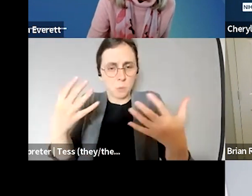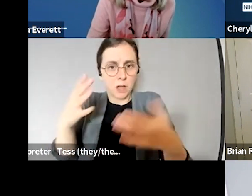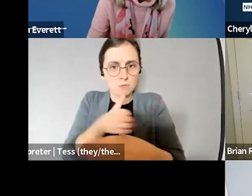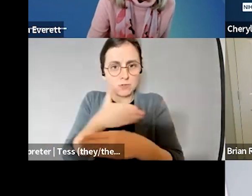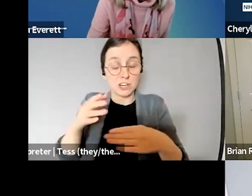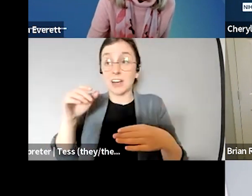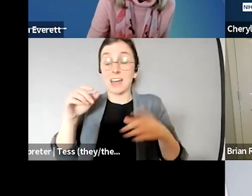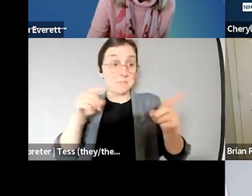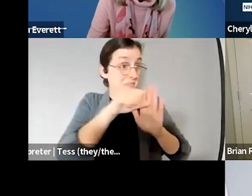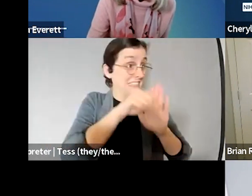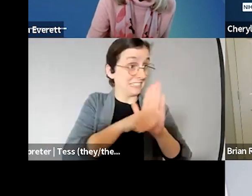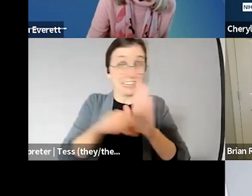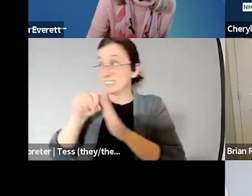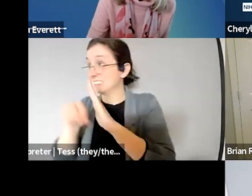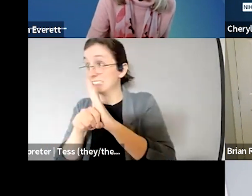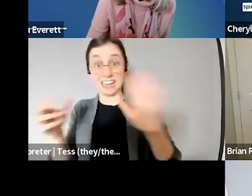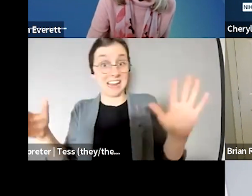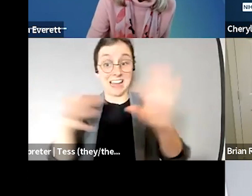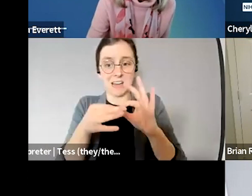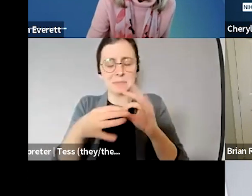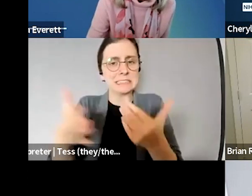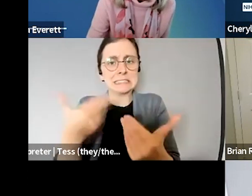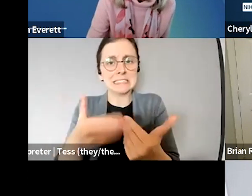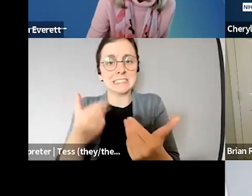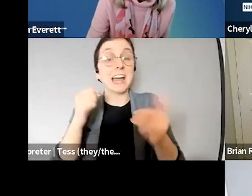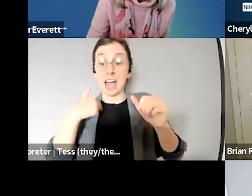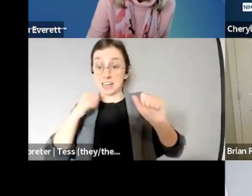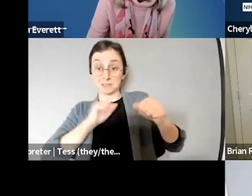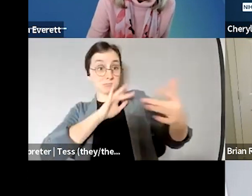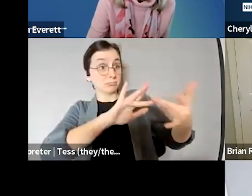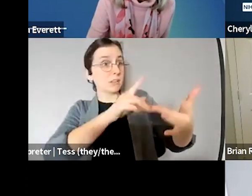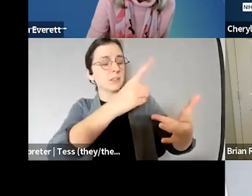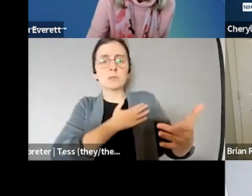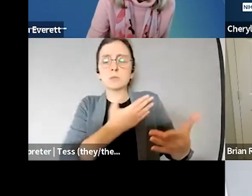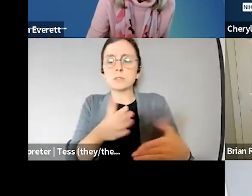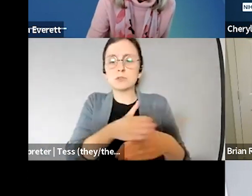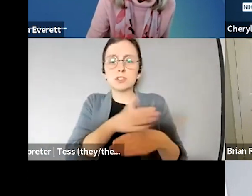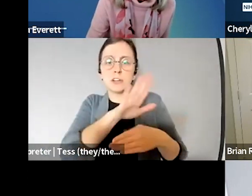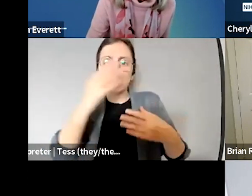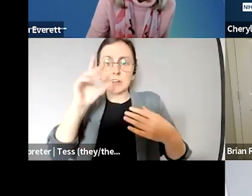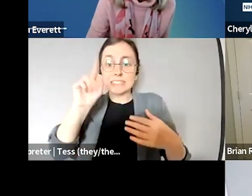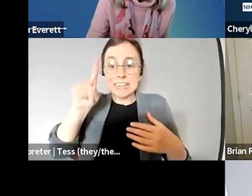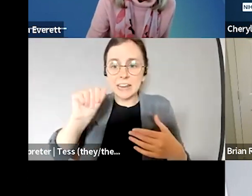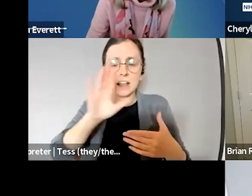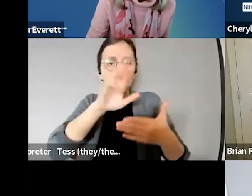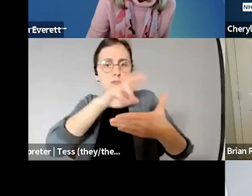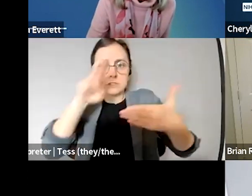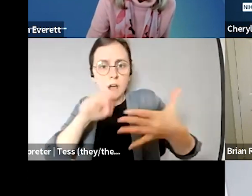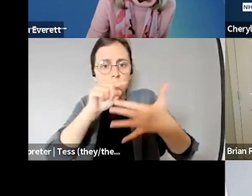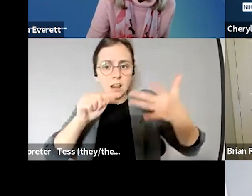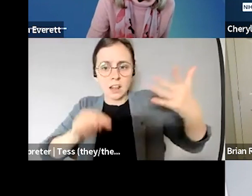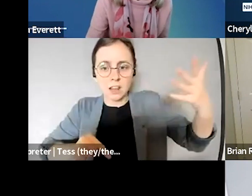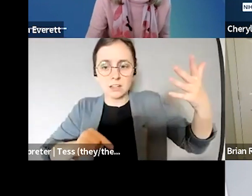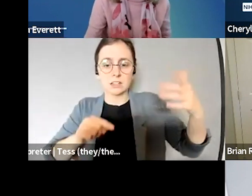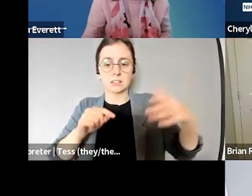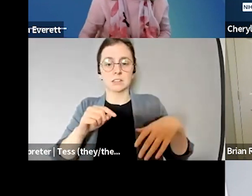you can talk to them, they will share their data with you, they'll share all of their outcomes. And with the understanding, of course, that this is